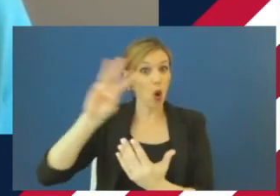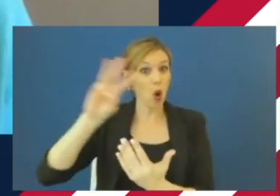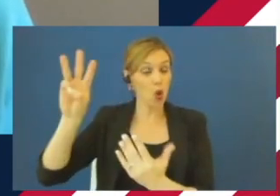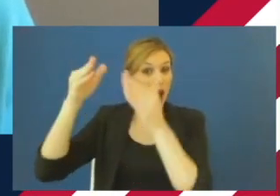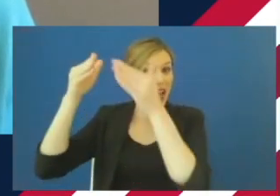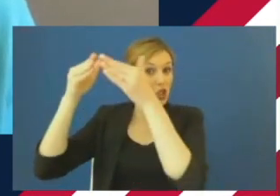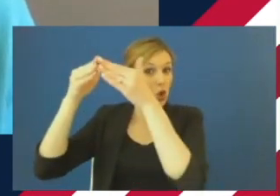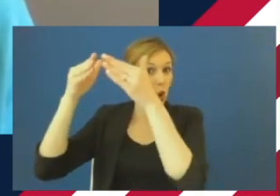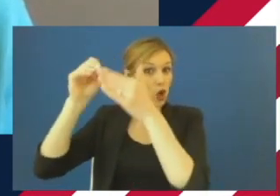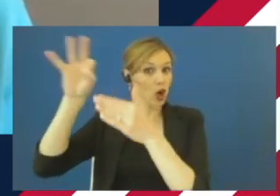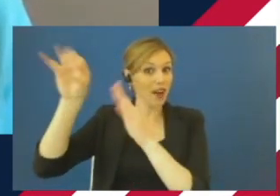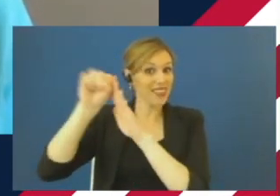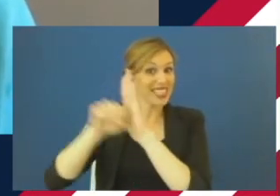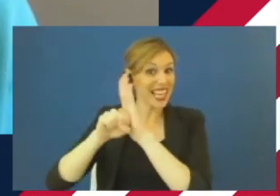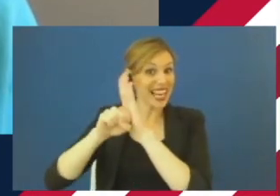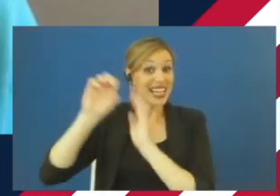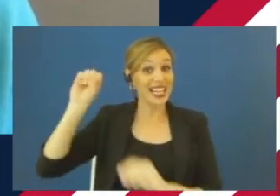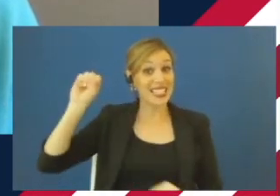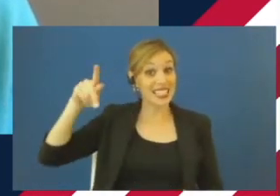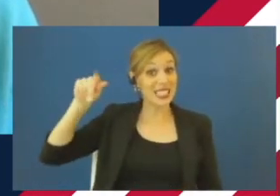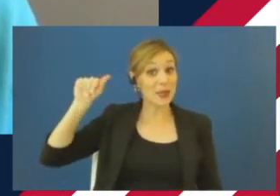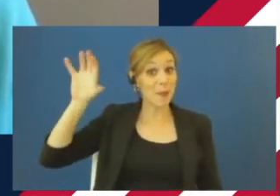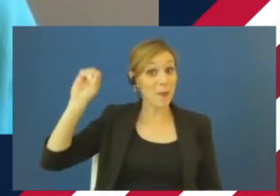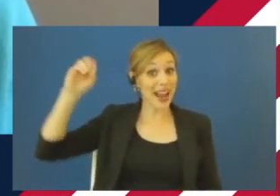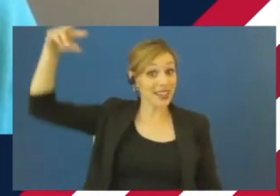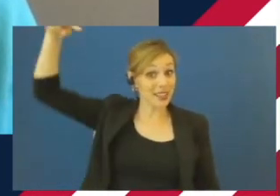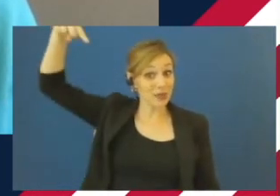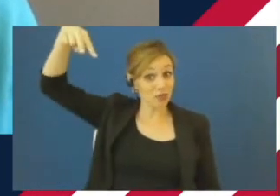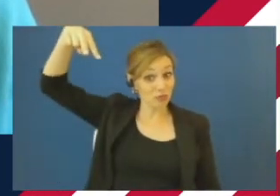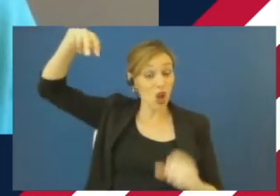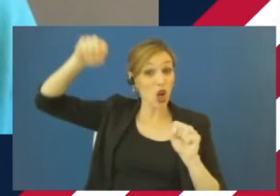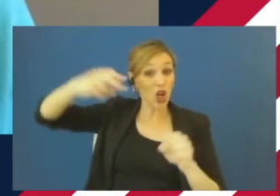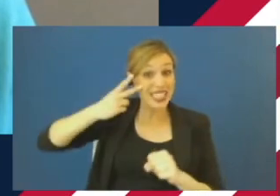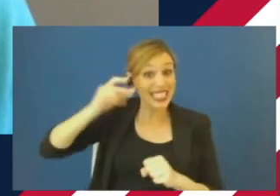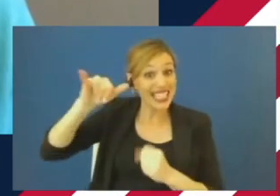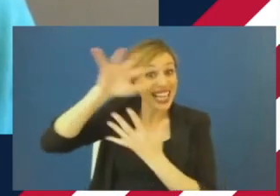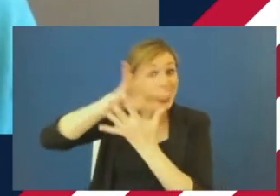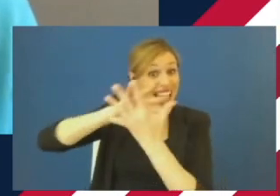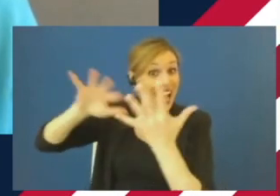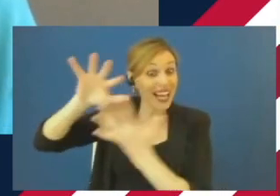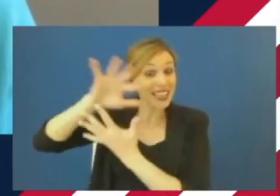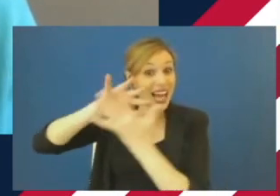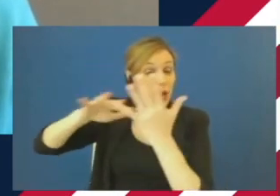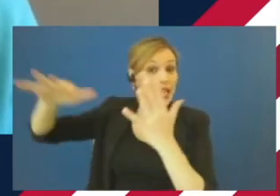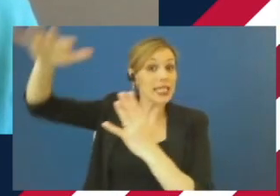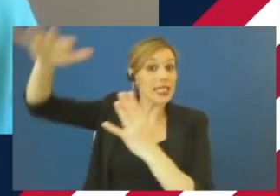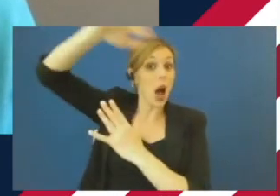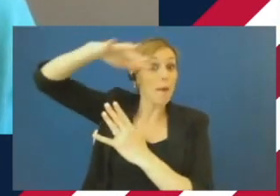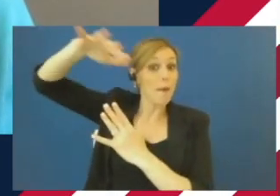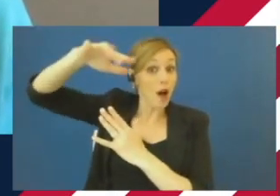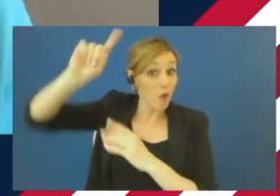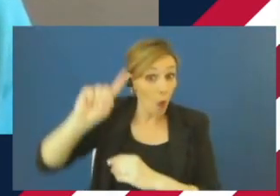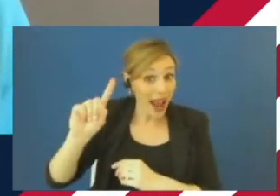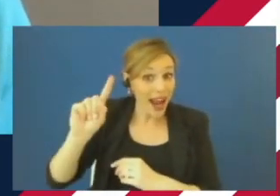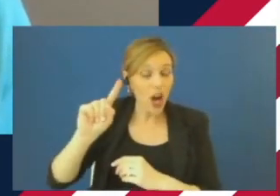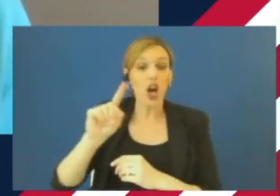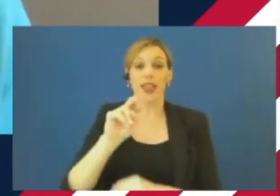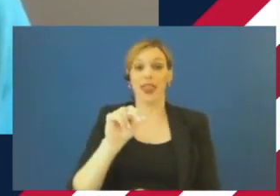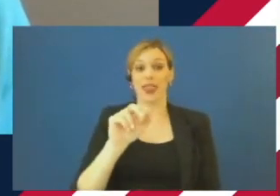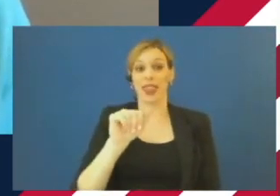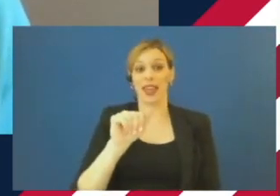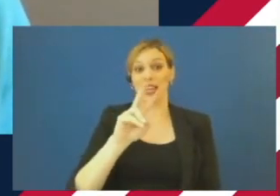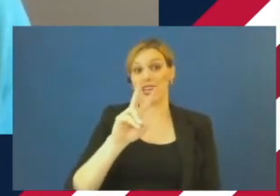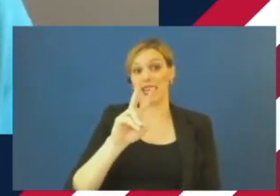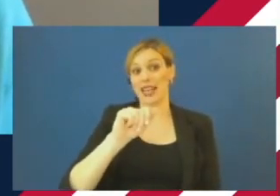and it won't surprise you to know that it's right above the Navajo Nation, and the Navajo Nation has the highest rate of